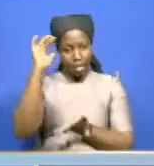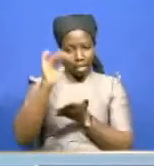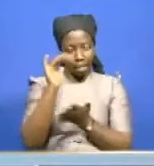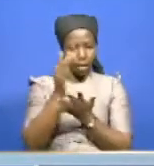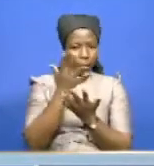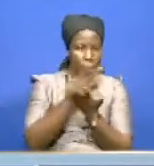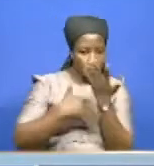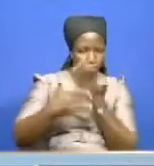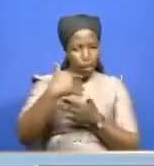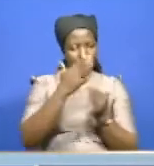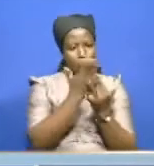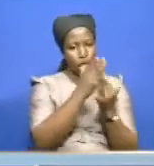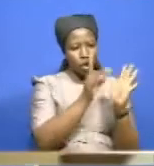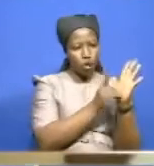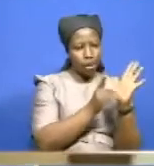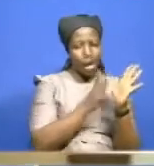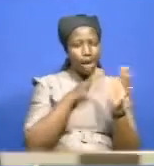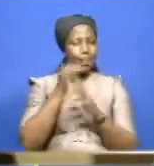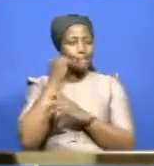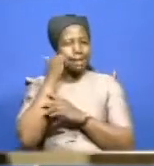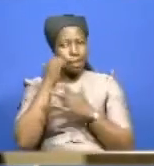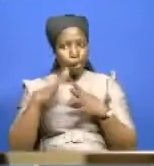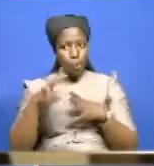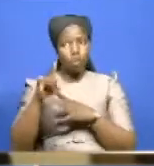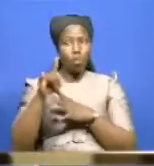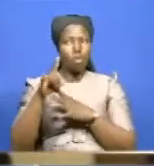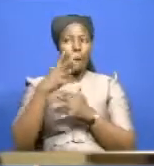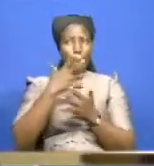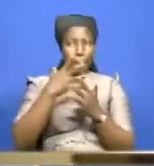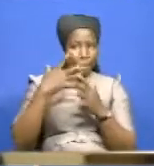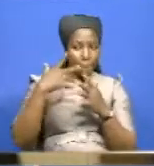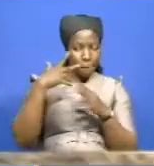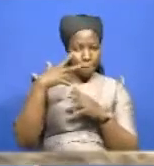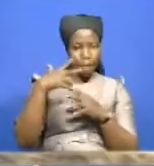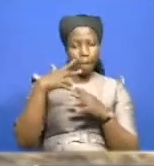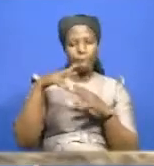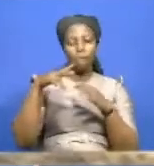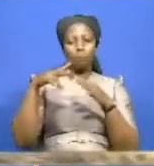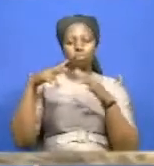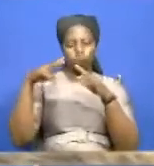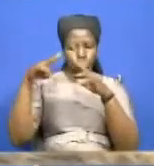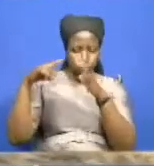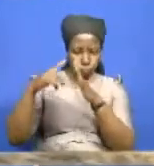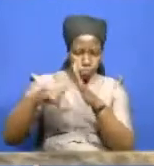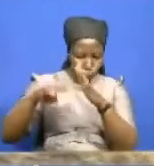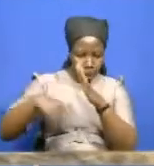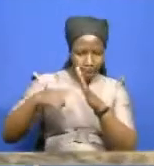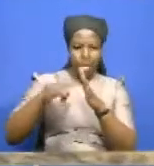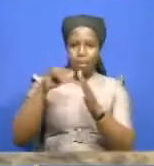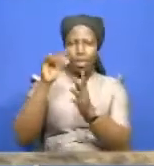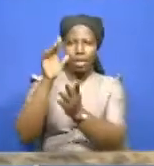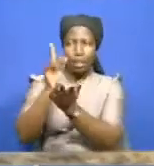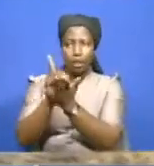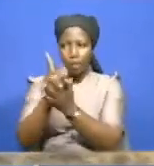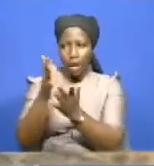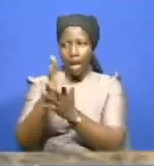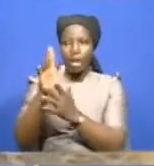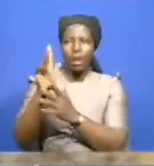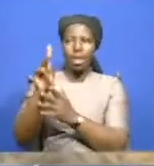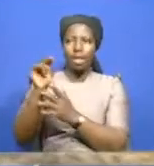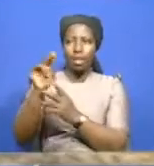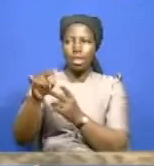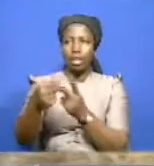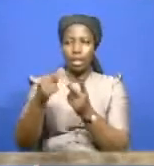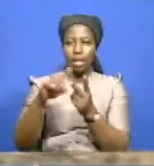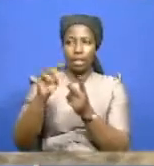patients. The machines will be installed at Mbagathi Hospital, Kenyatta National Hospital and the Jomo Kenyatta International Airport.